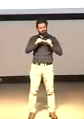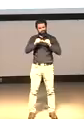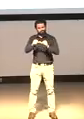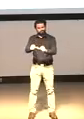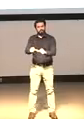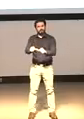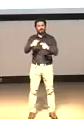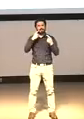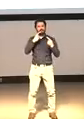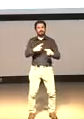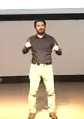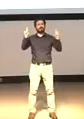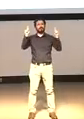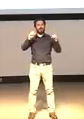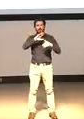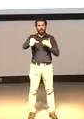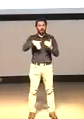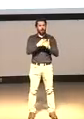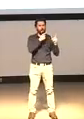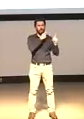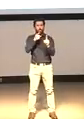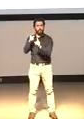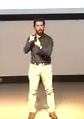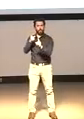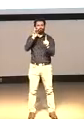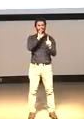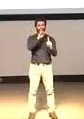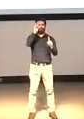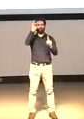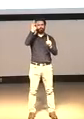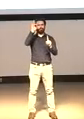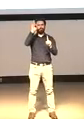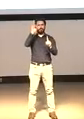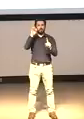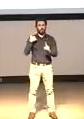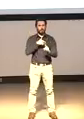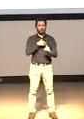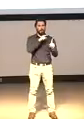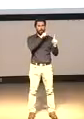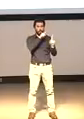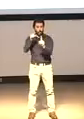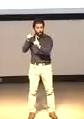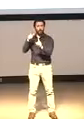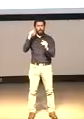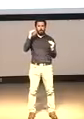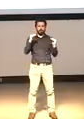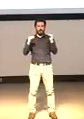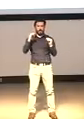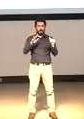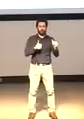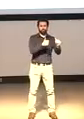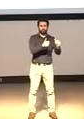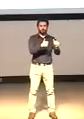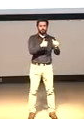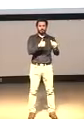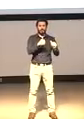sustained success in all of our missions and to maintain the balance of these missions. This is also the goal